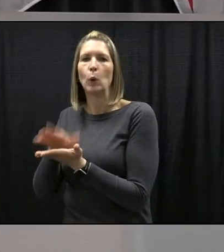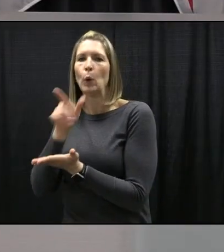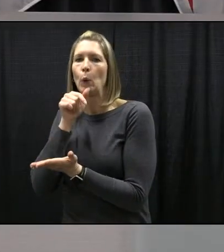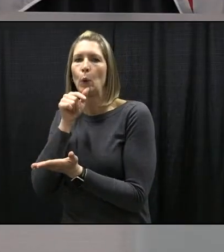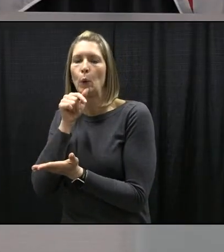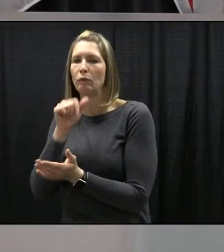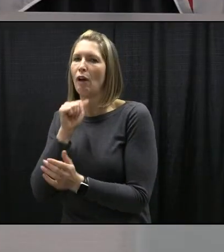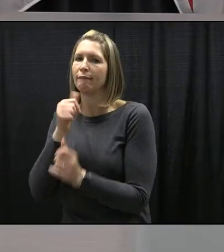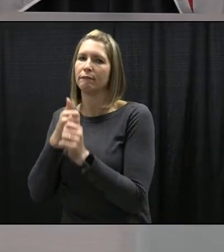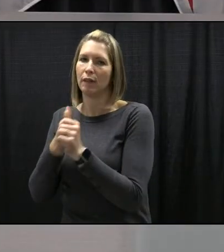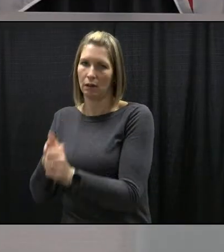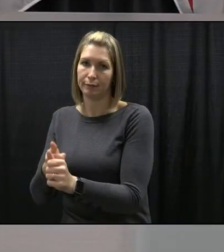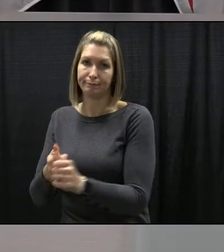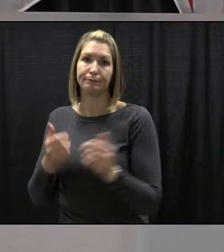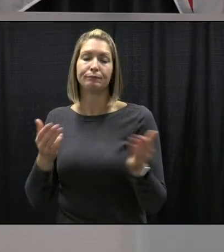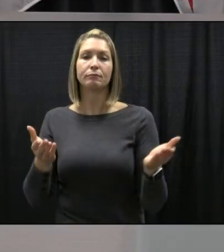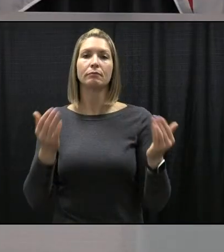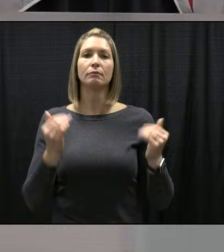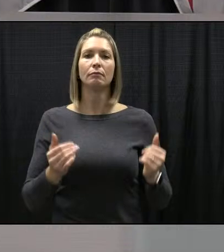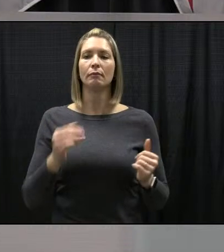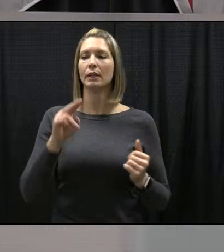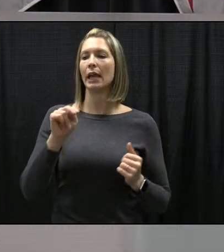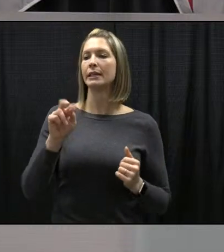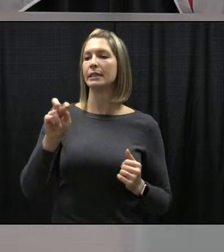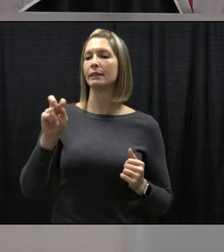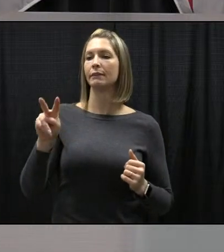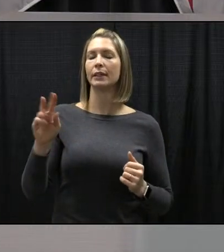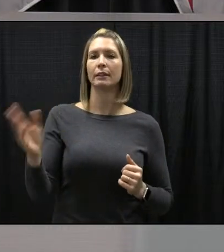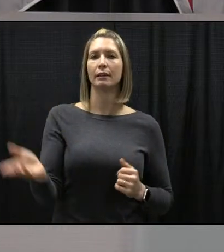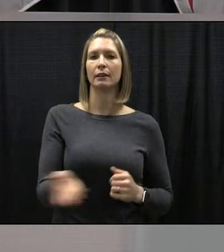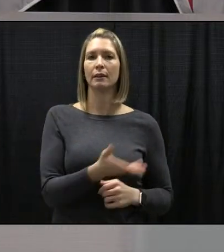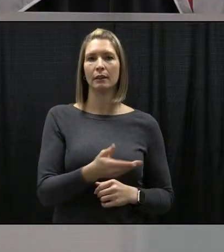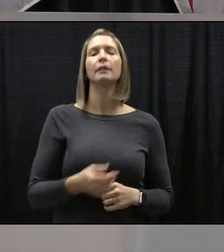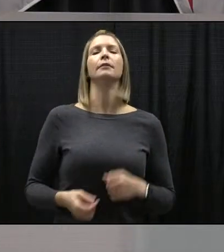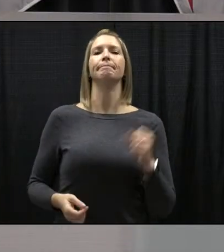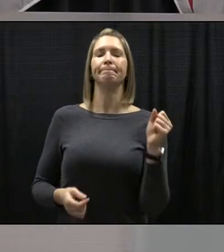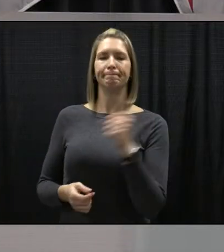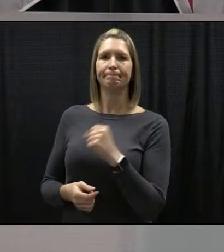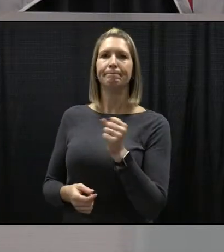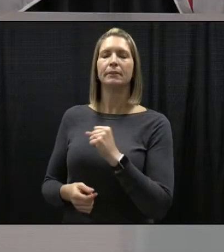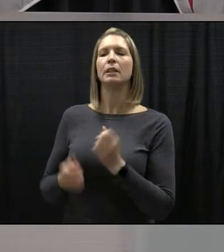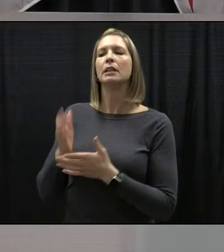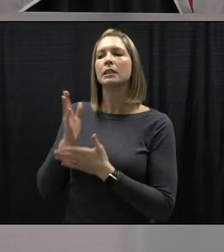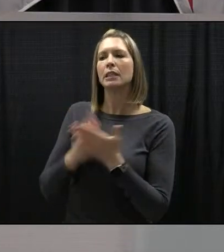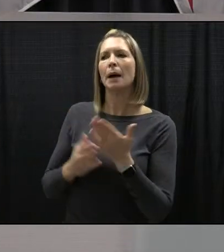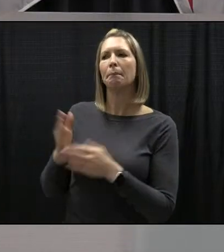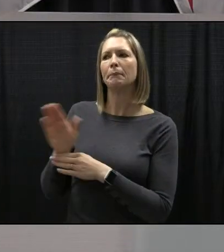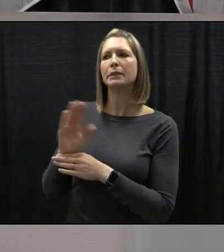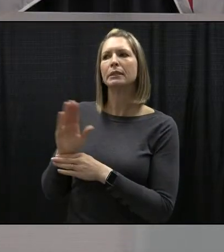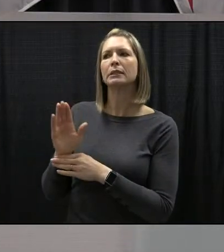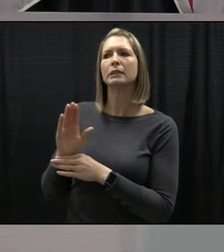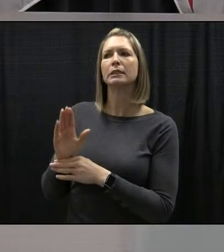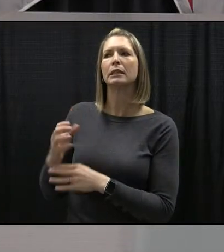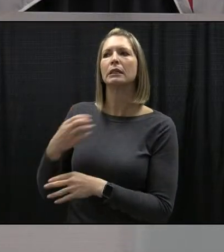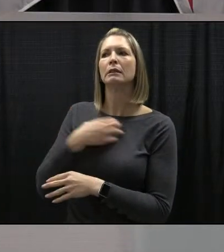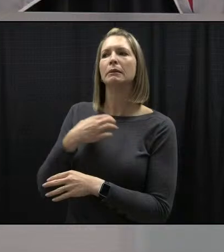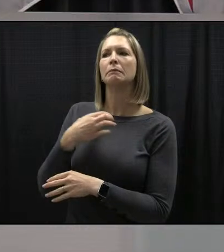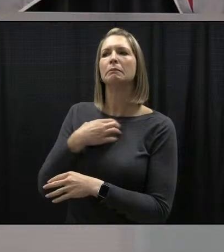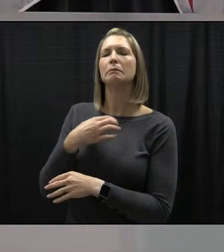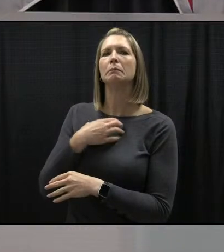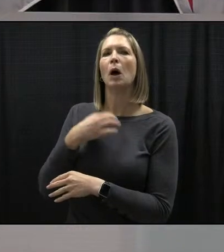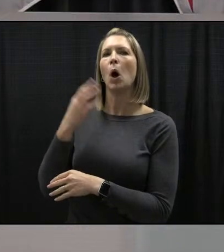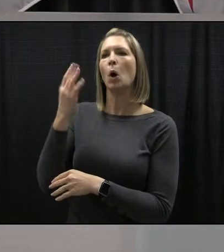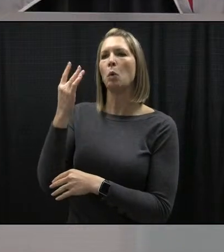Jody Cook with NTV, do you have a final question? Yeah, we're still hearing some business owners complain that some of the restriction and